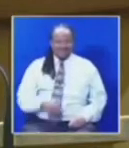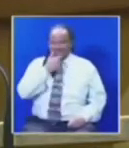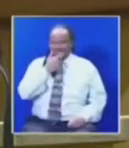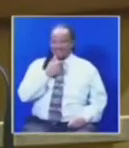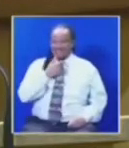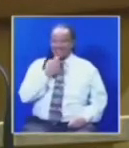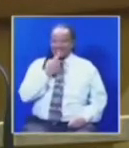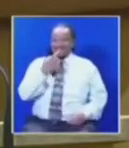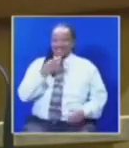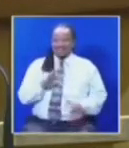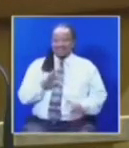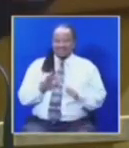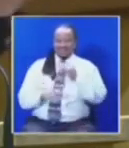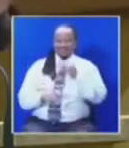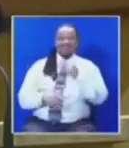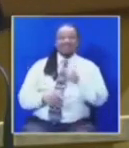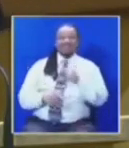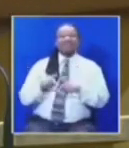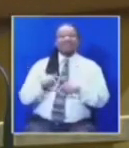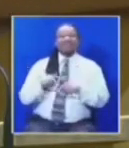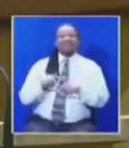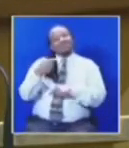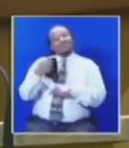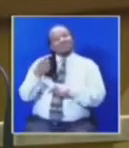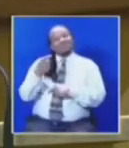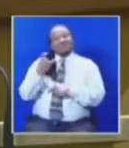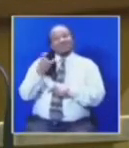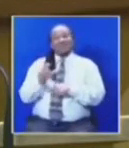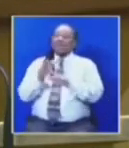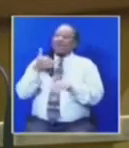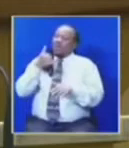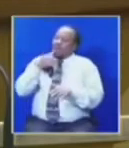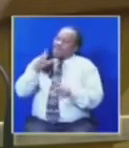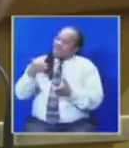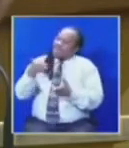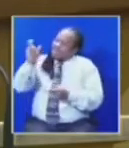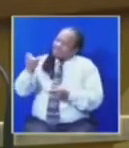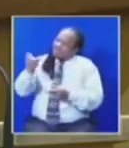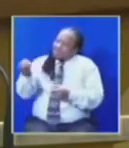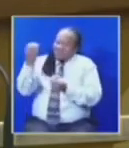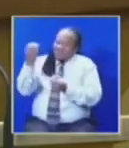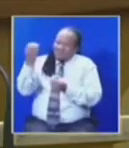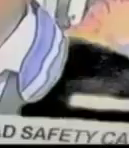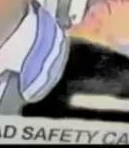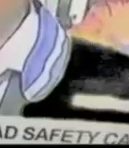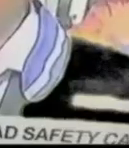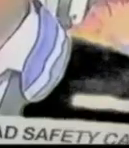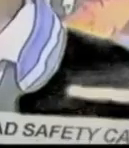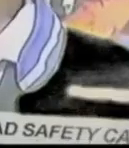Now, at the end of that contribution, you try to find out what is it that I could respond to.